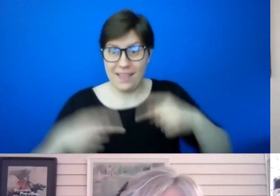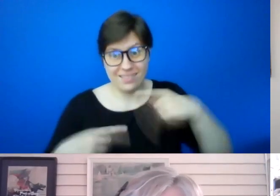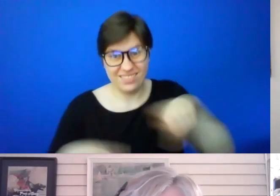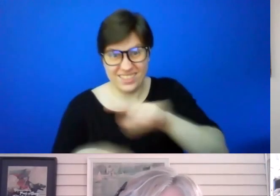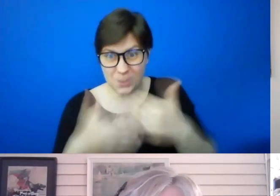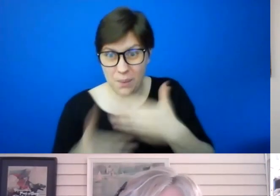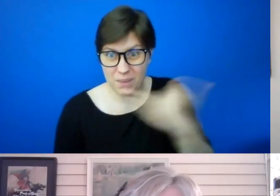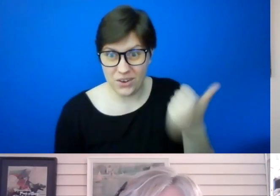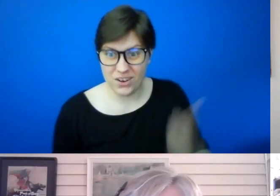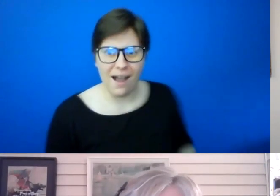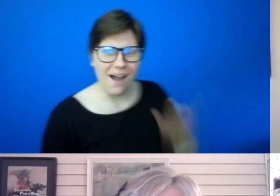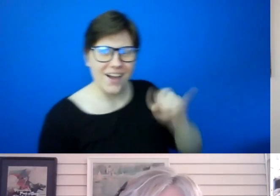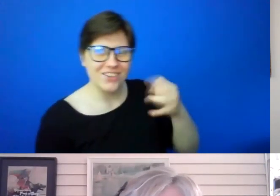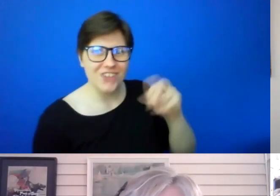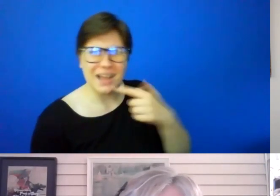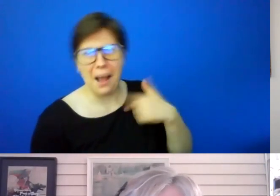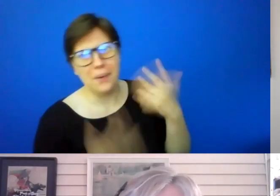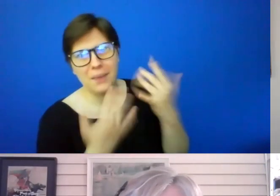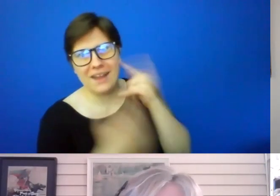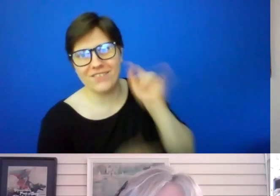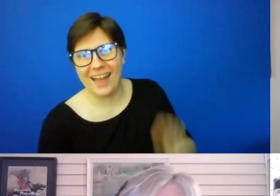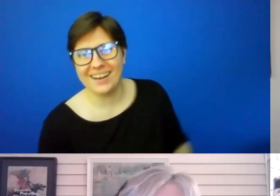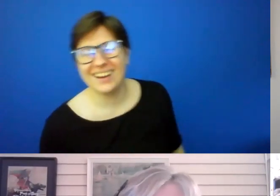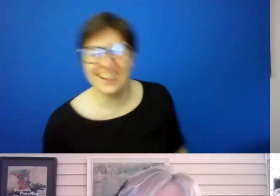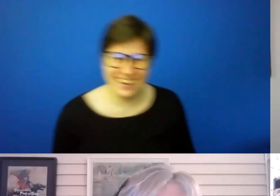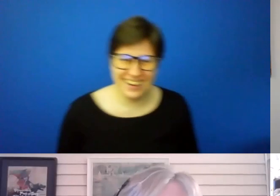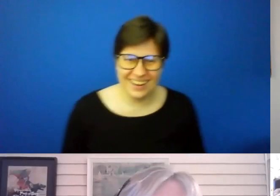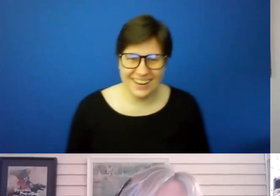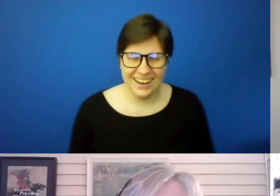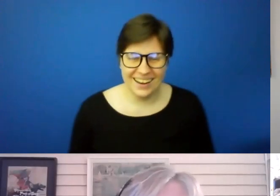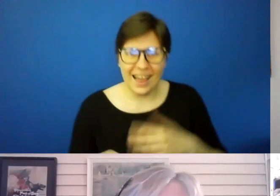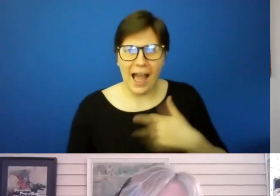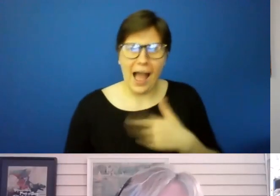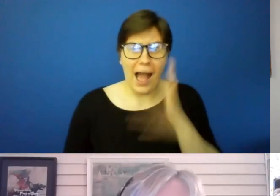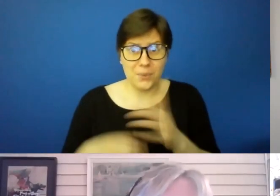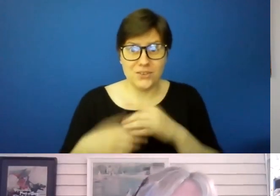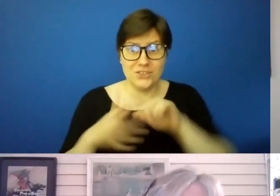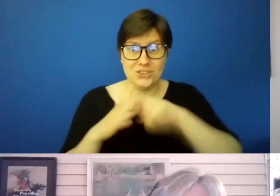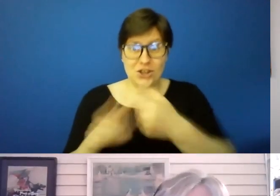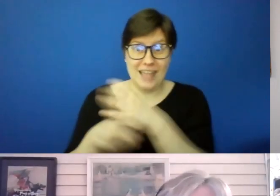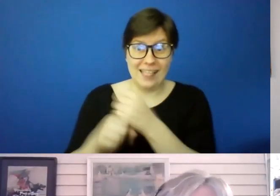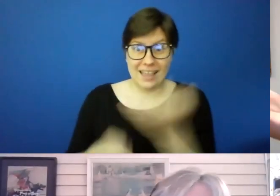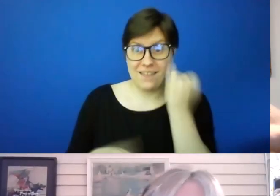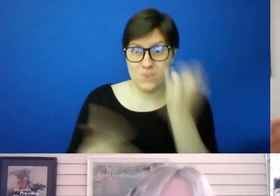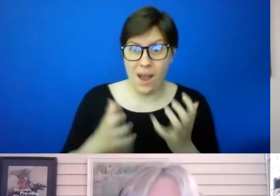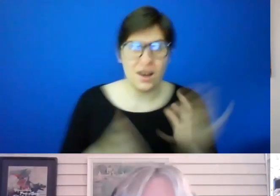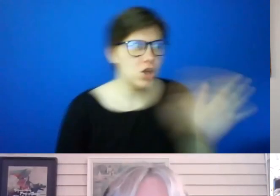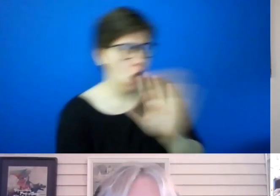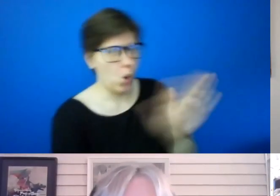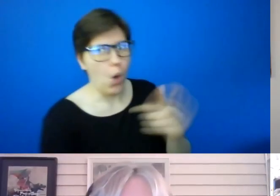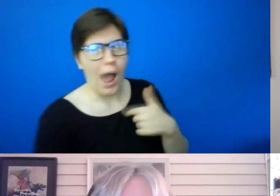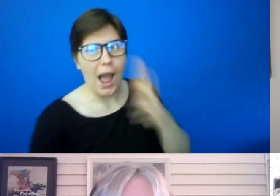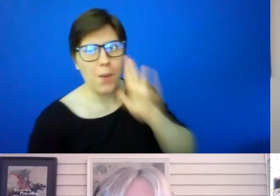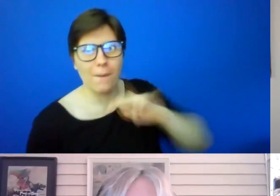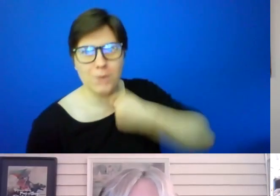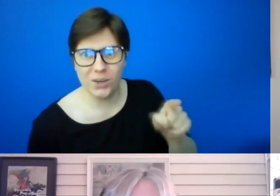But I'll start yelling if you want me to. Please, no, I will not. I'll shut you off there. I'll mute you. Right. That's the benefit,